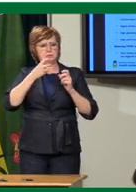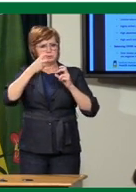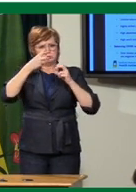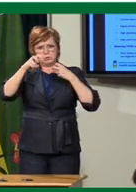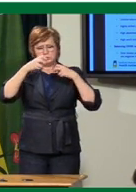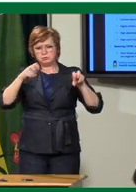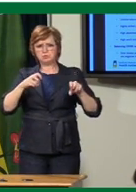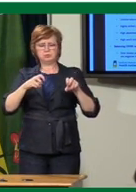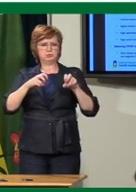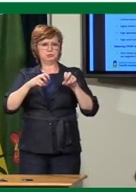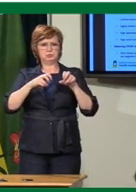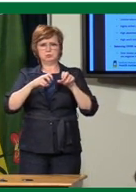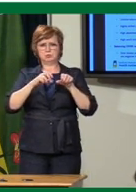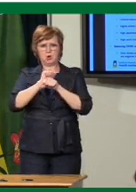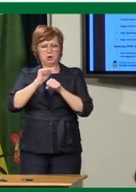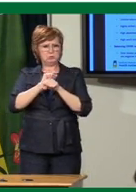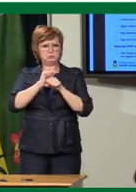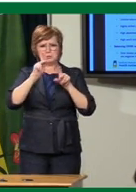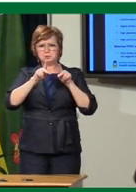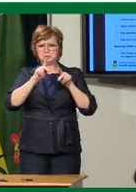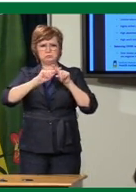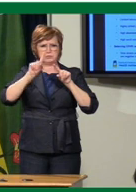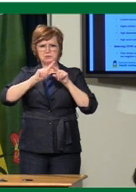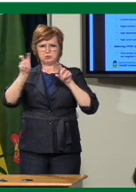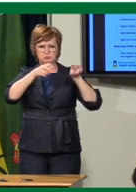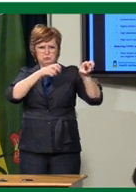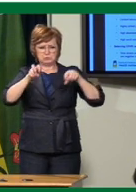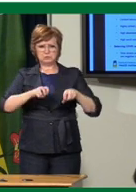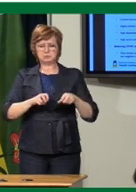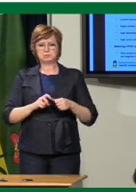Virtually all of the personnel required are typically